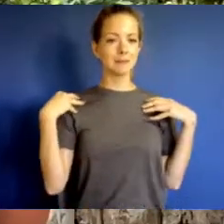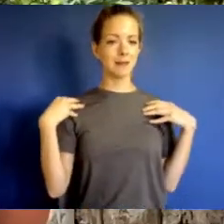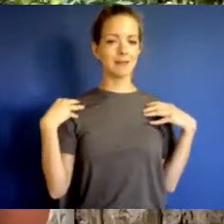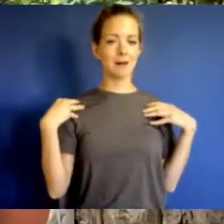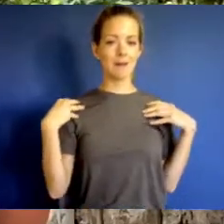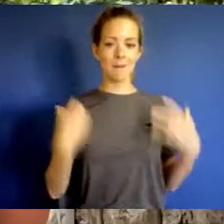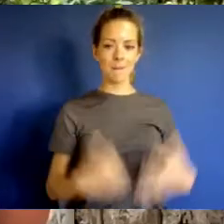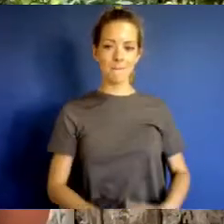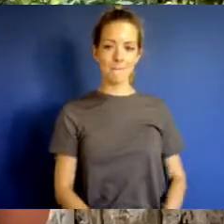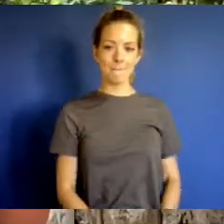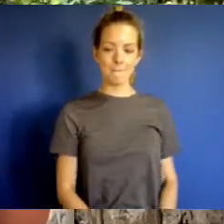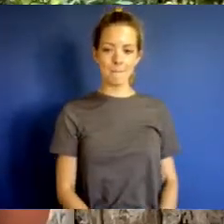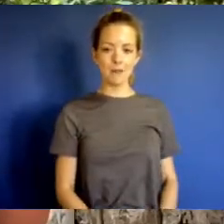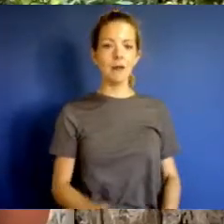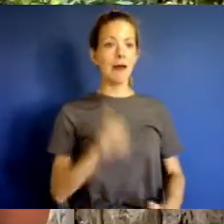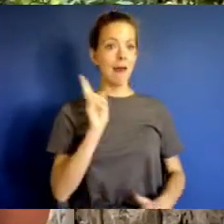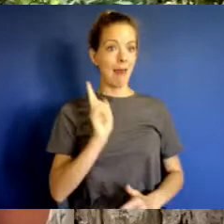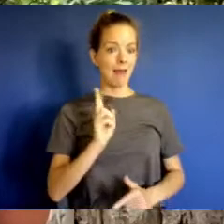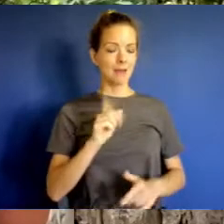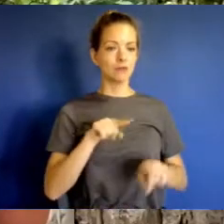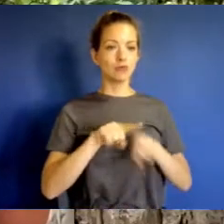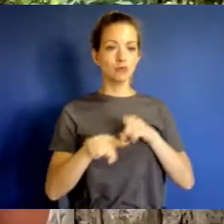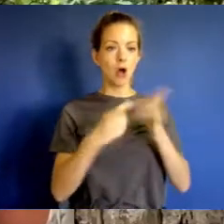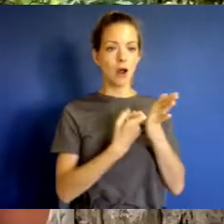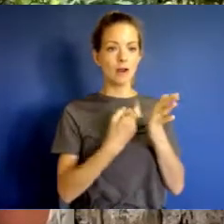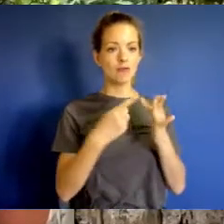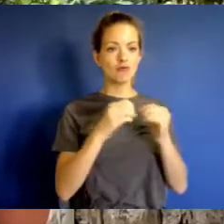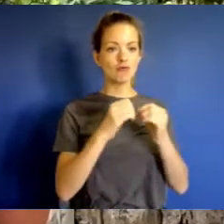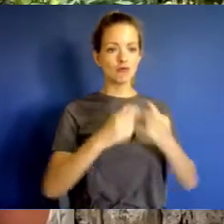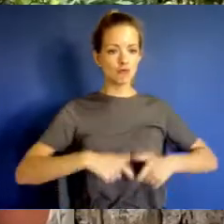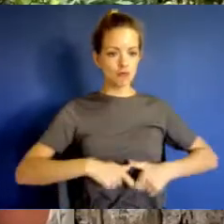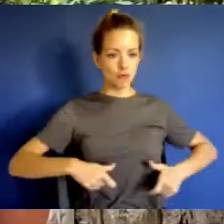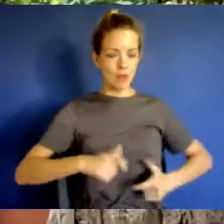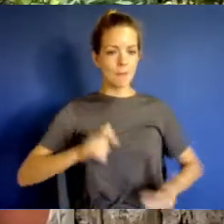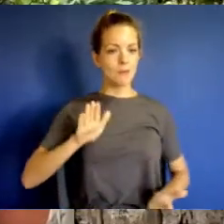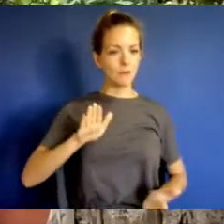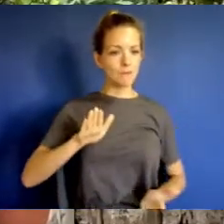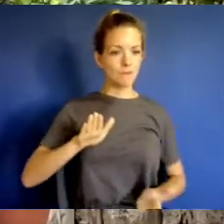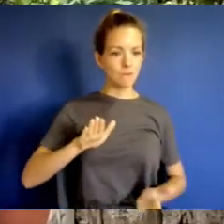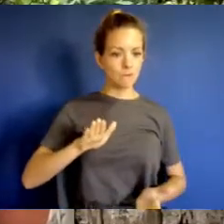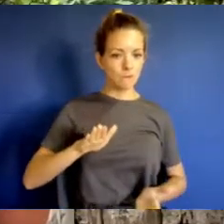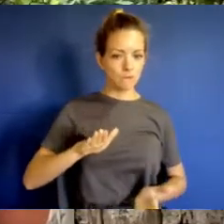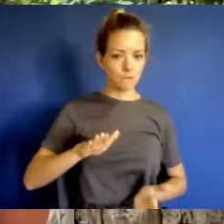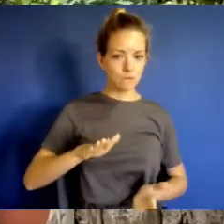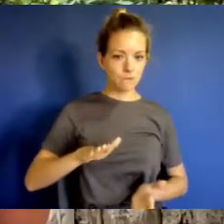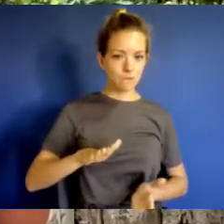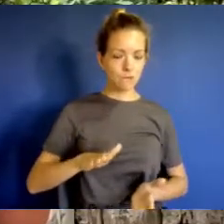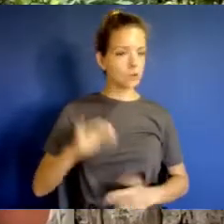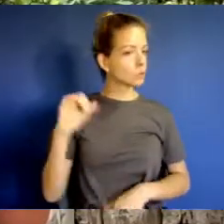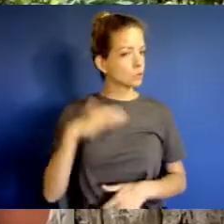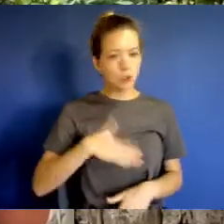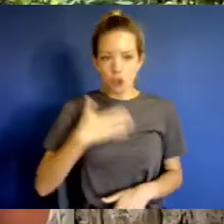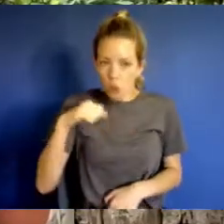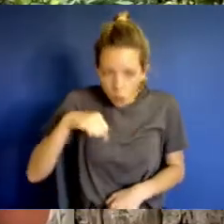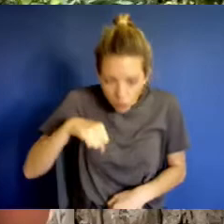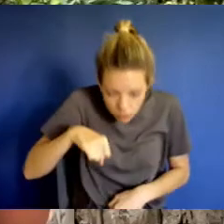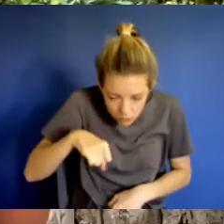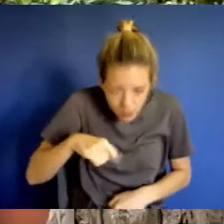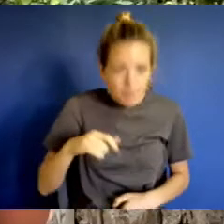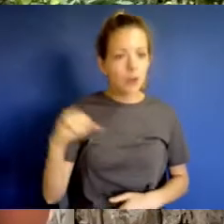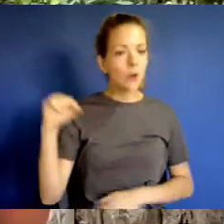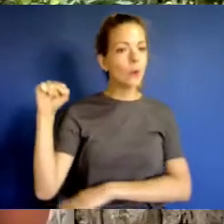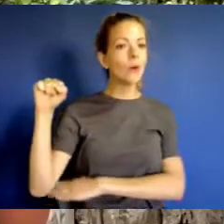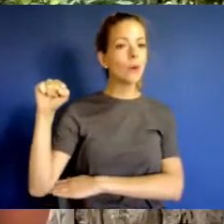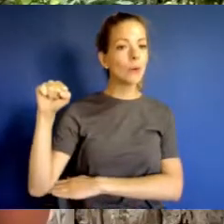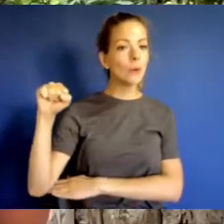tall, and again let's bring that rib cage forward, so leaving ourselves lots of space in the upper body without doing this to the shoulders. We